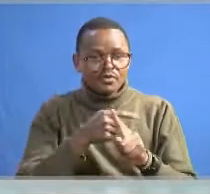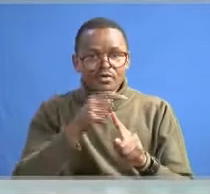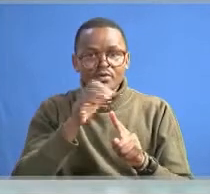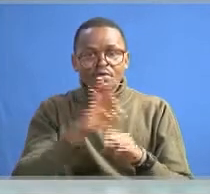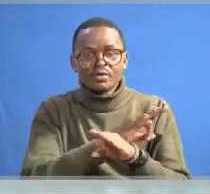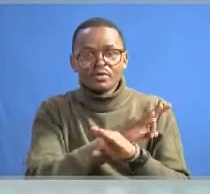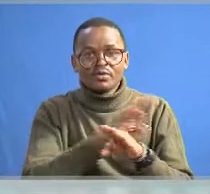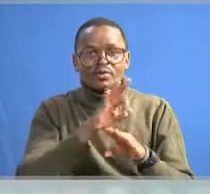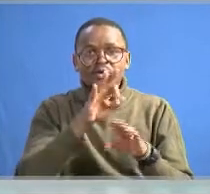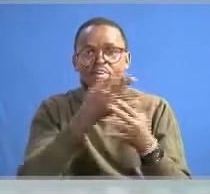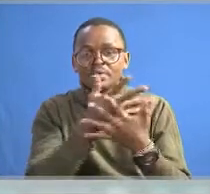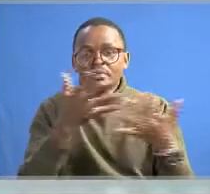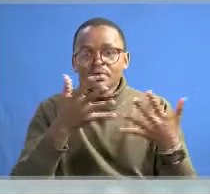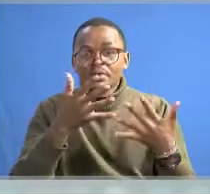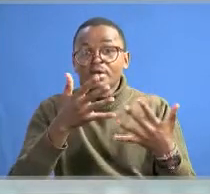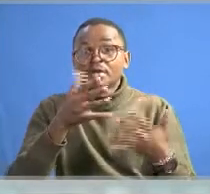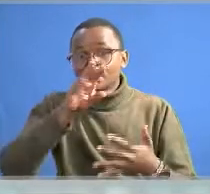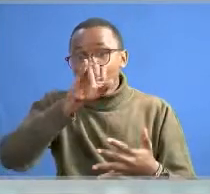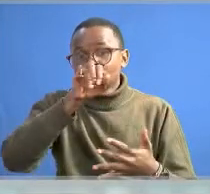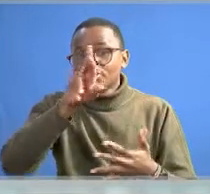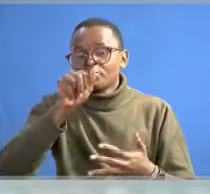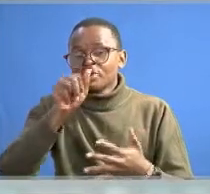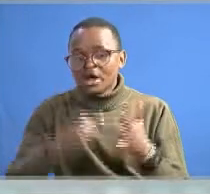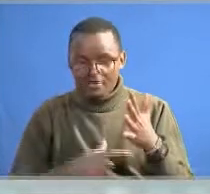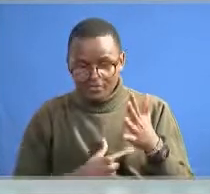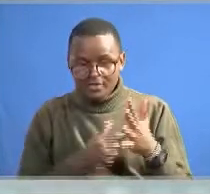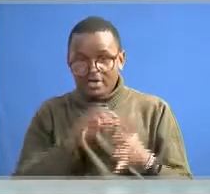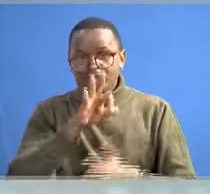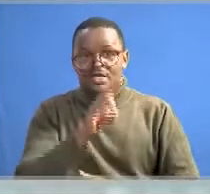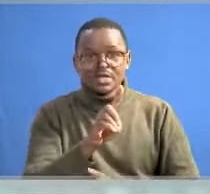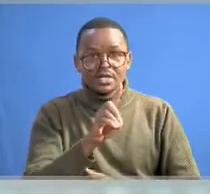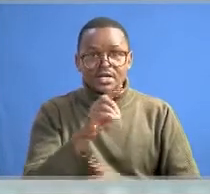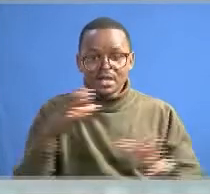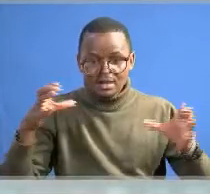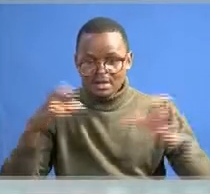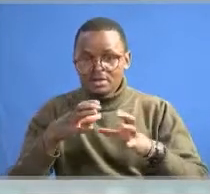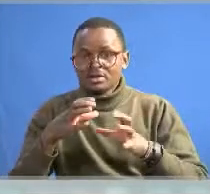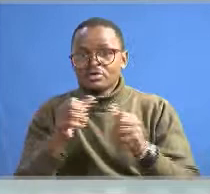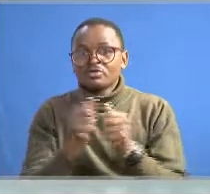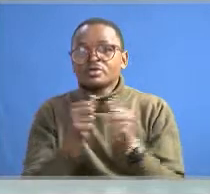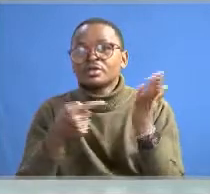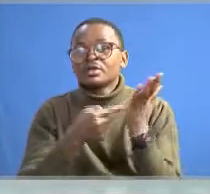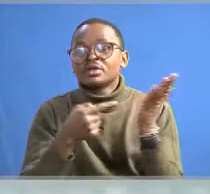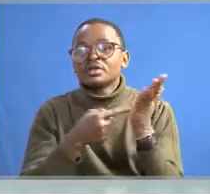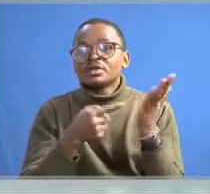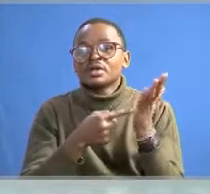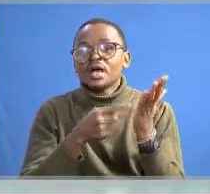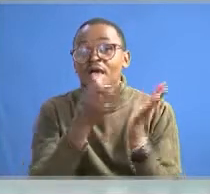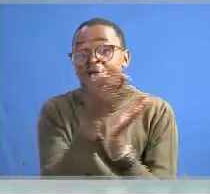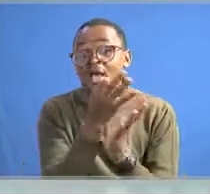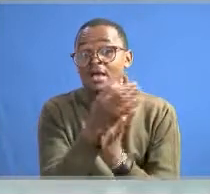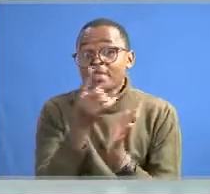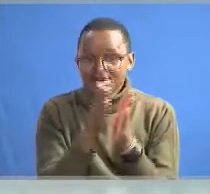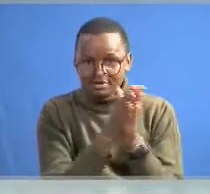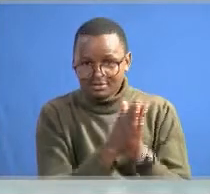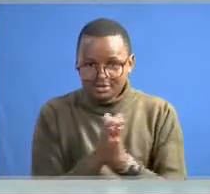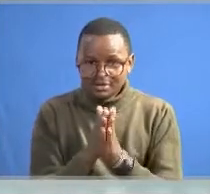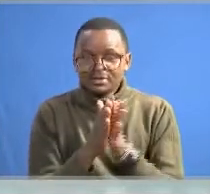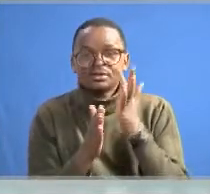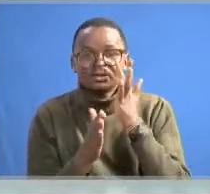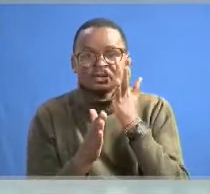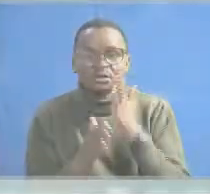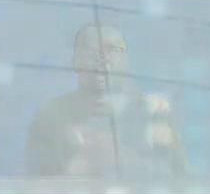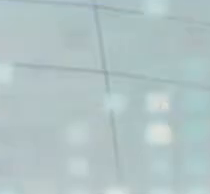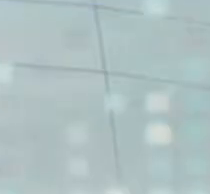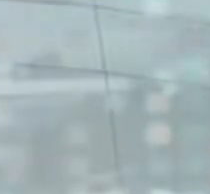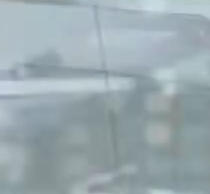functional material. Samson Jura visited AB3D, a company dealing with the technology, and filed the following report.